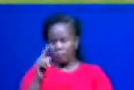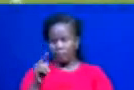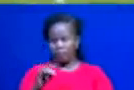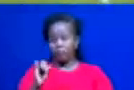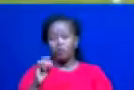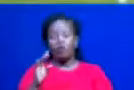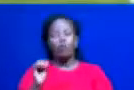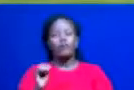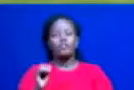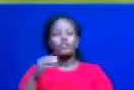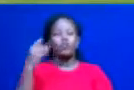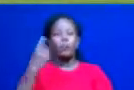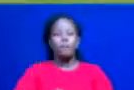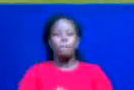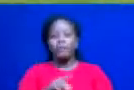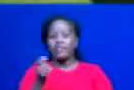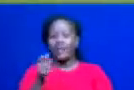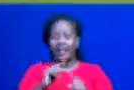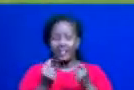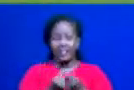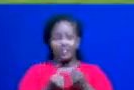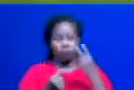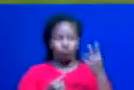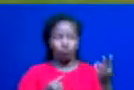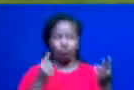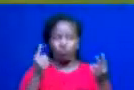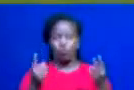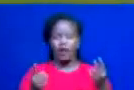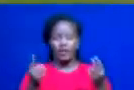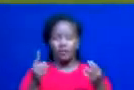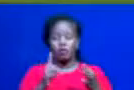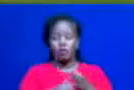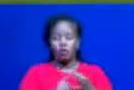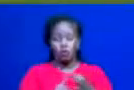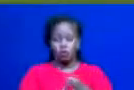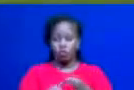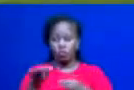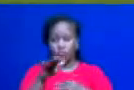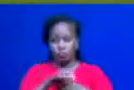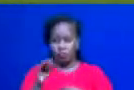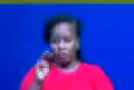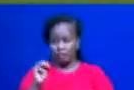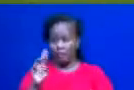10-man Posta Rangers 2-1 at the Muhoroni Stadium.